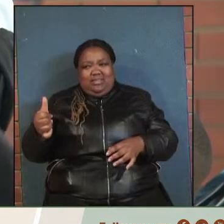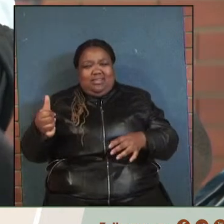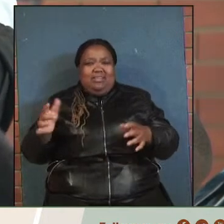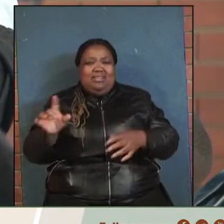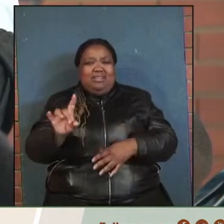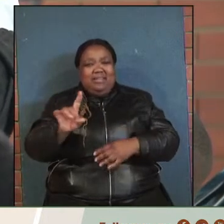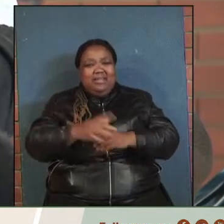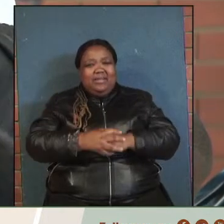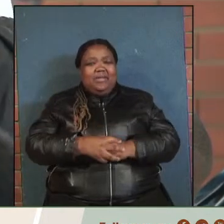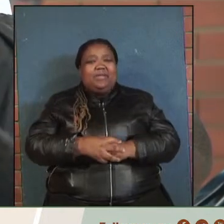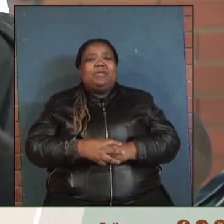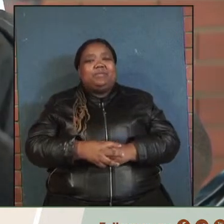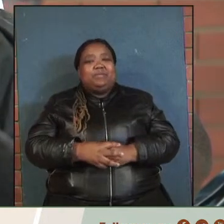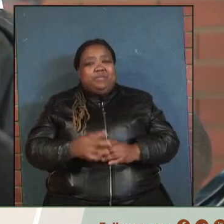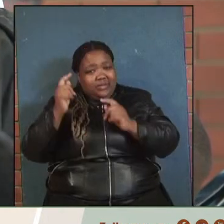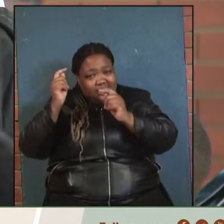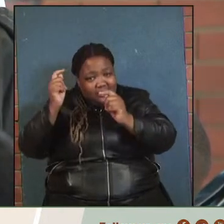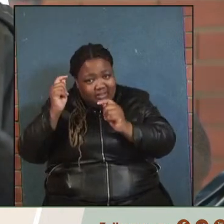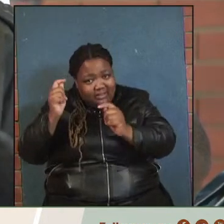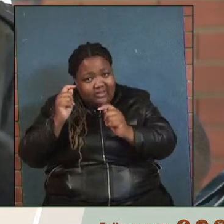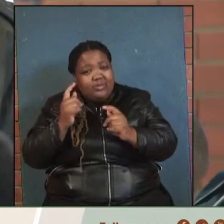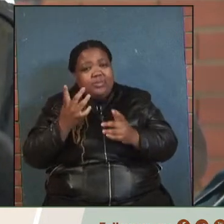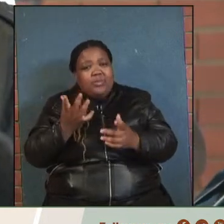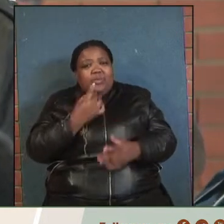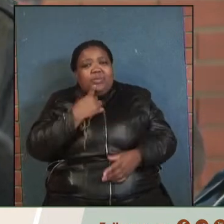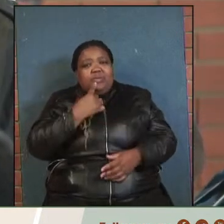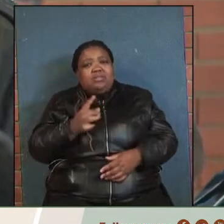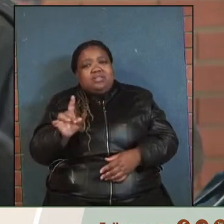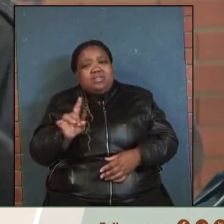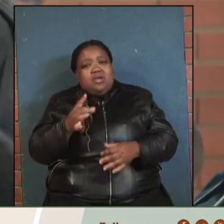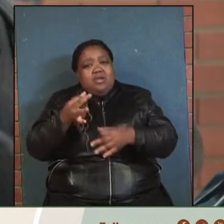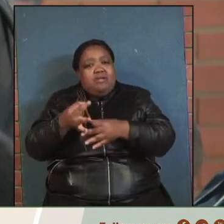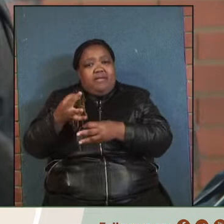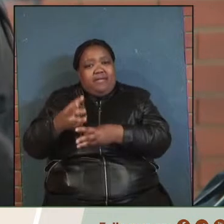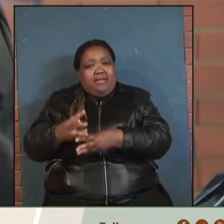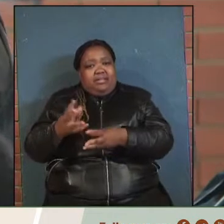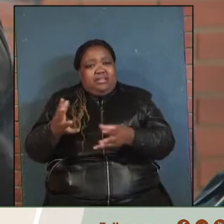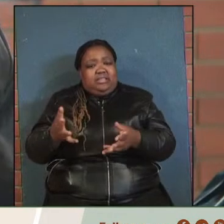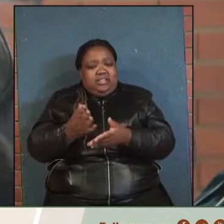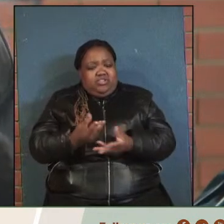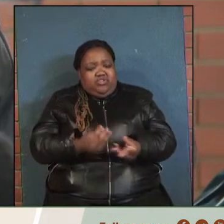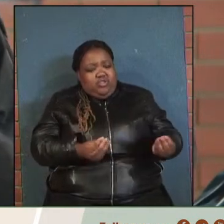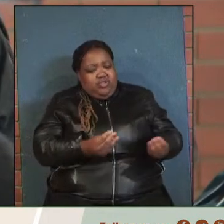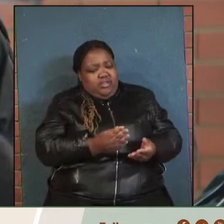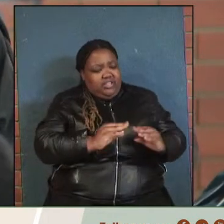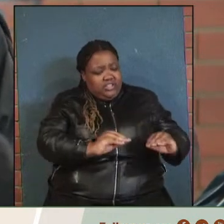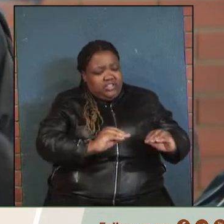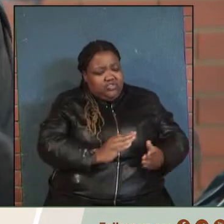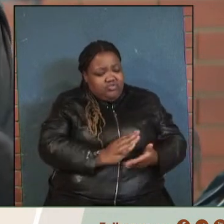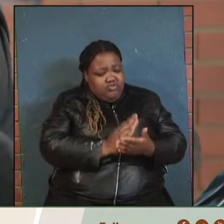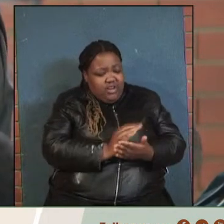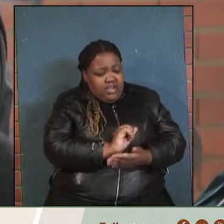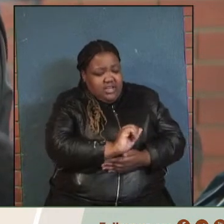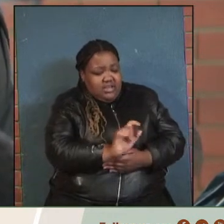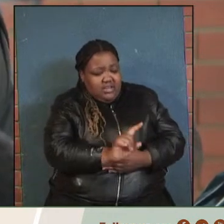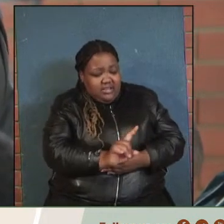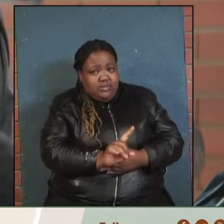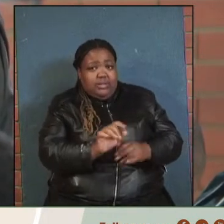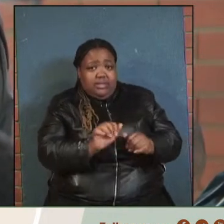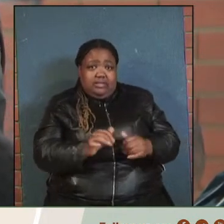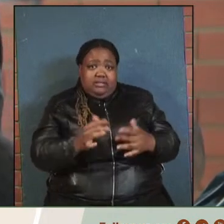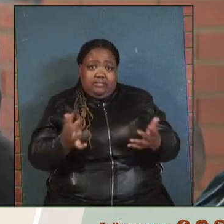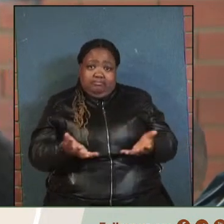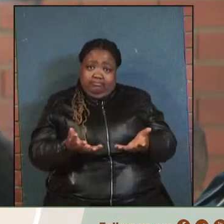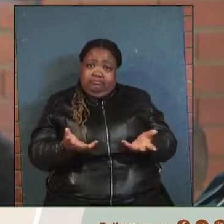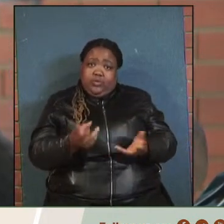Honorable here said, that that parents should teach them their rights. Sir, I also believe that they should also teach